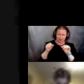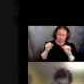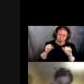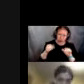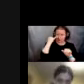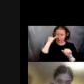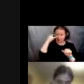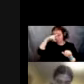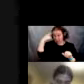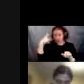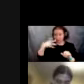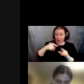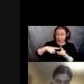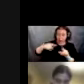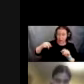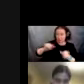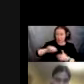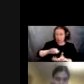didn't.